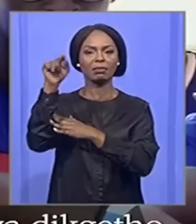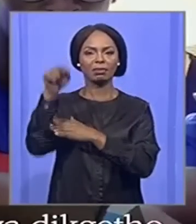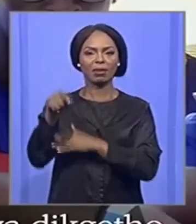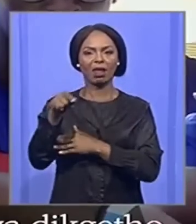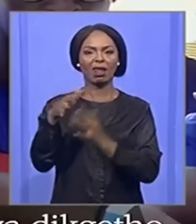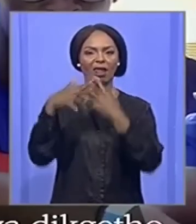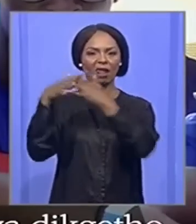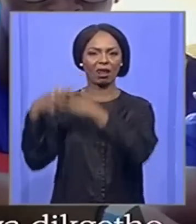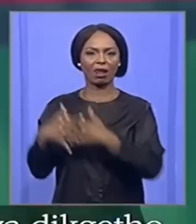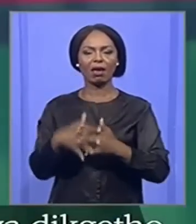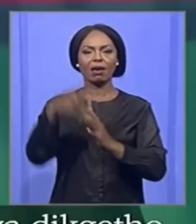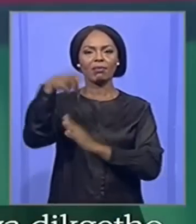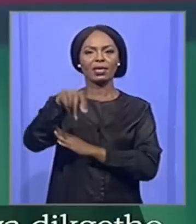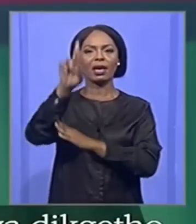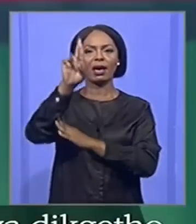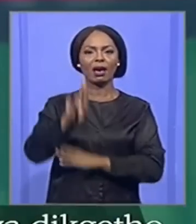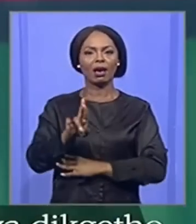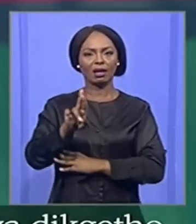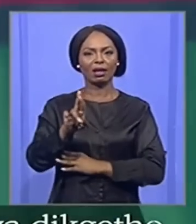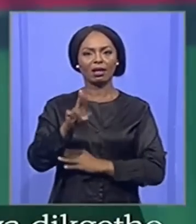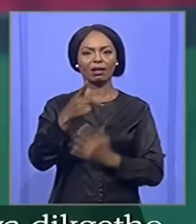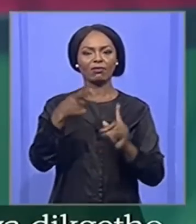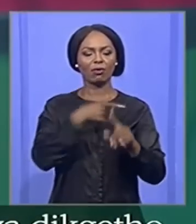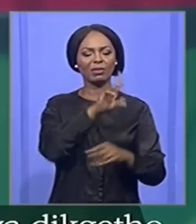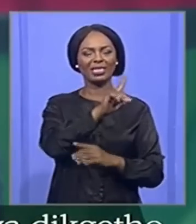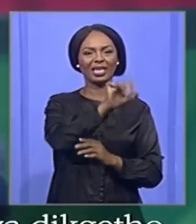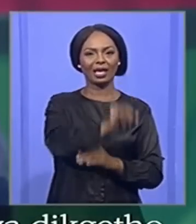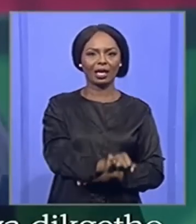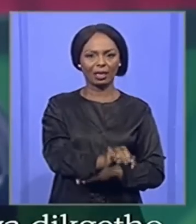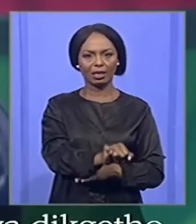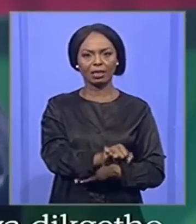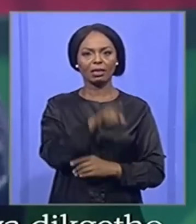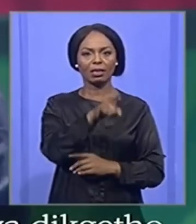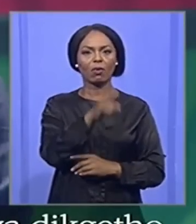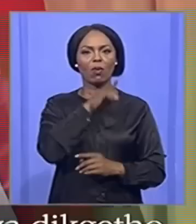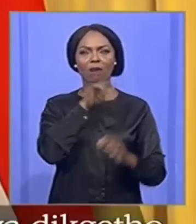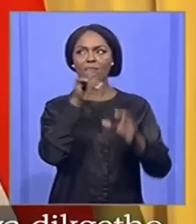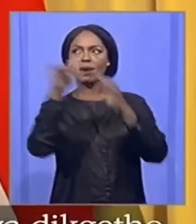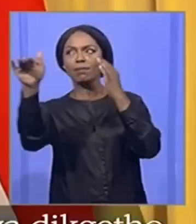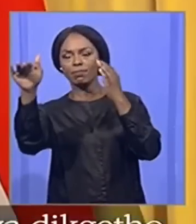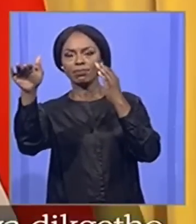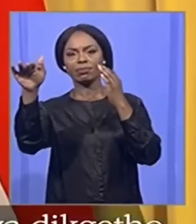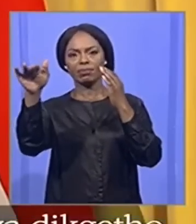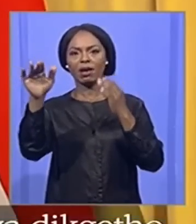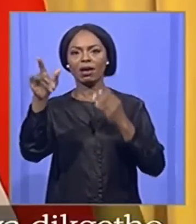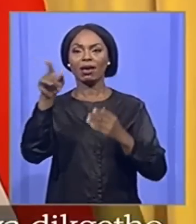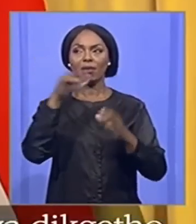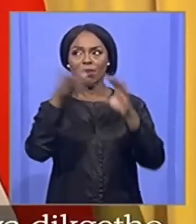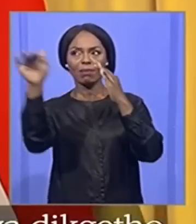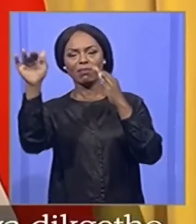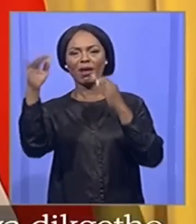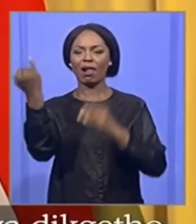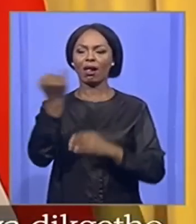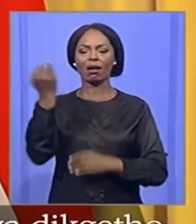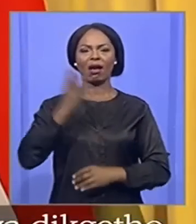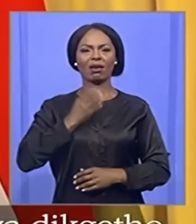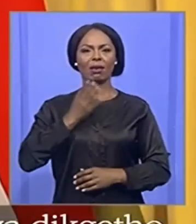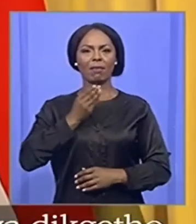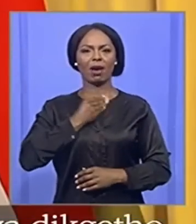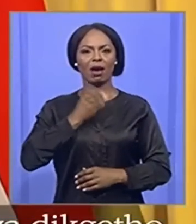clumsy PR stunt by the DA, which has sought to undermine the integrity